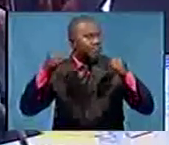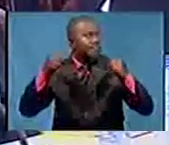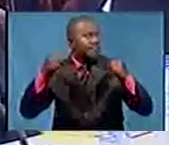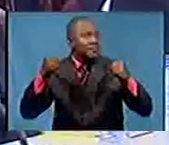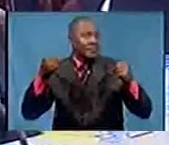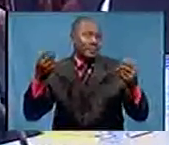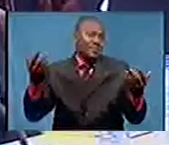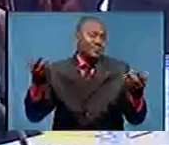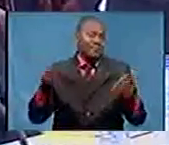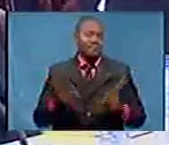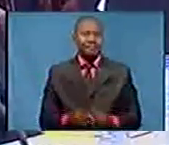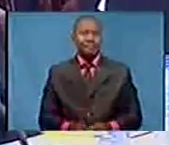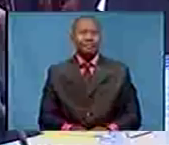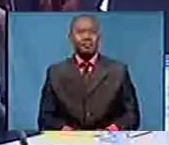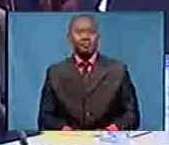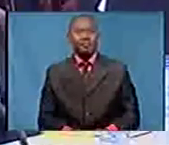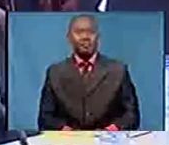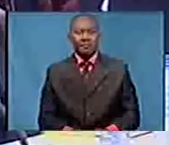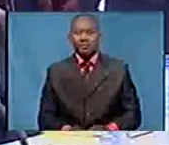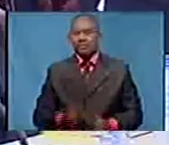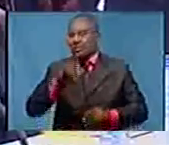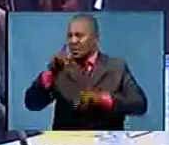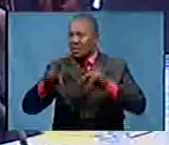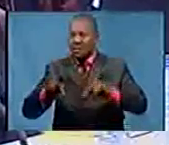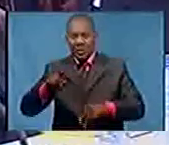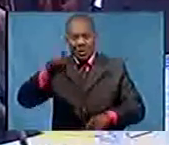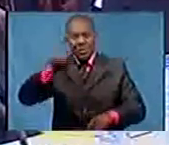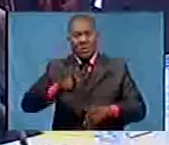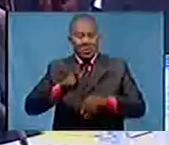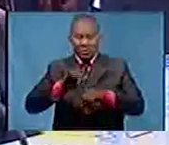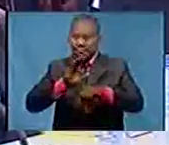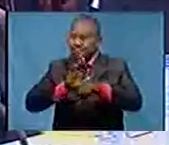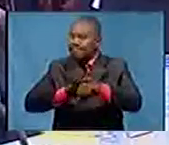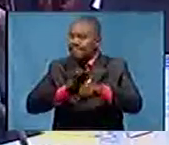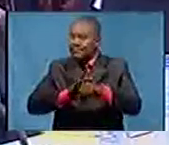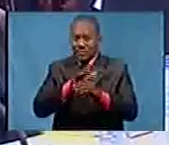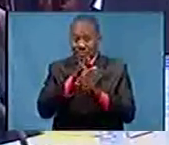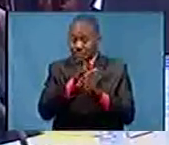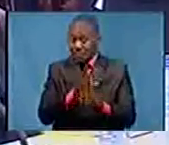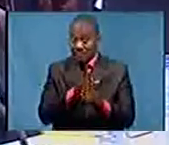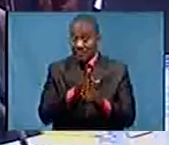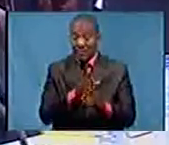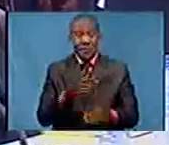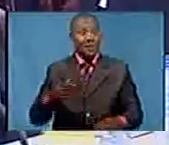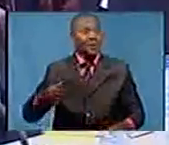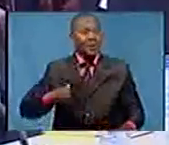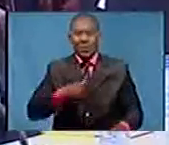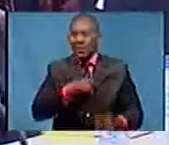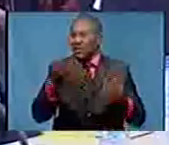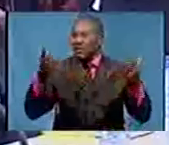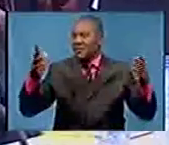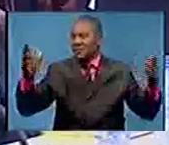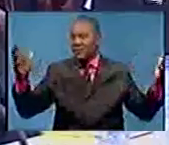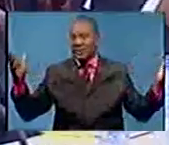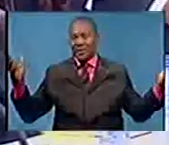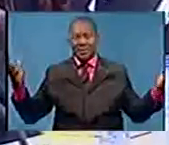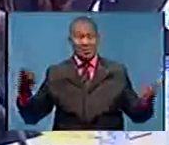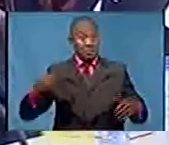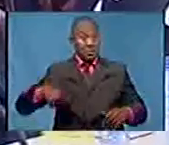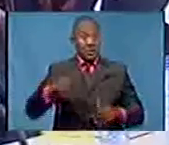free speech. People should be measured. My Lord, we finish the trial. We are waiting